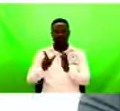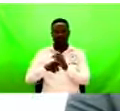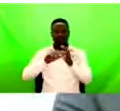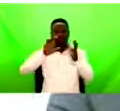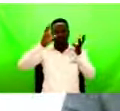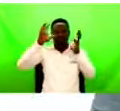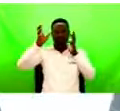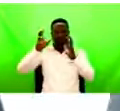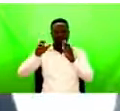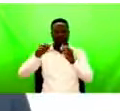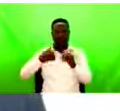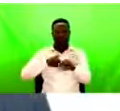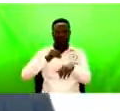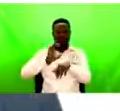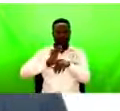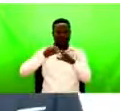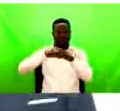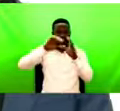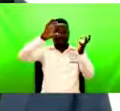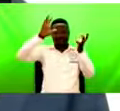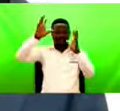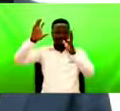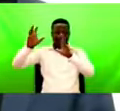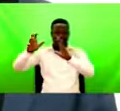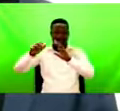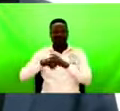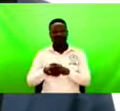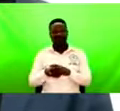I said there is a church in the cloud.